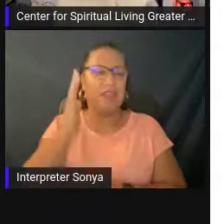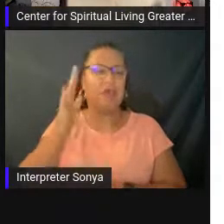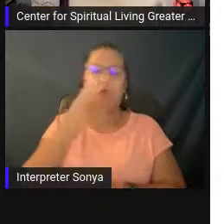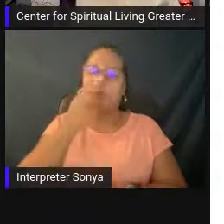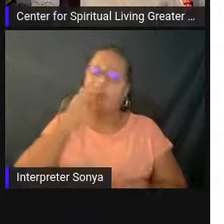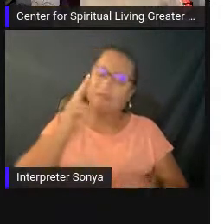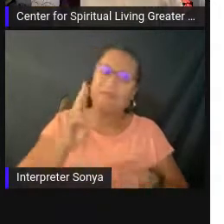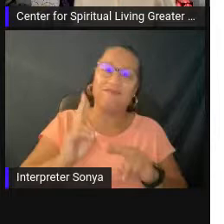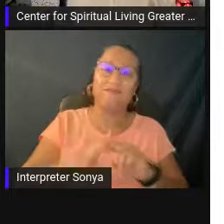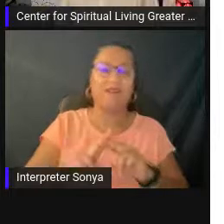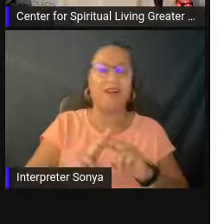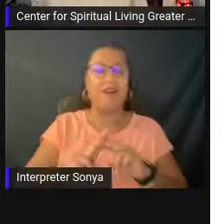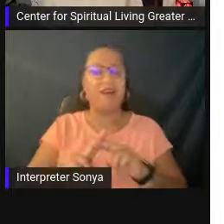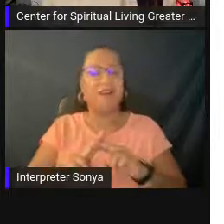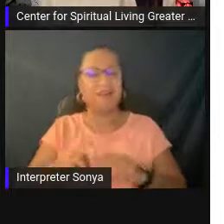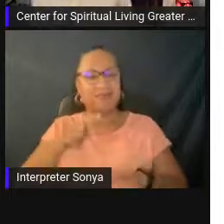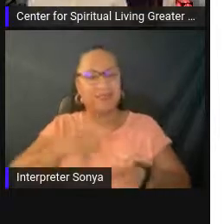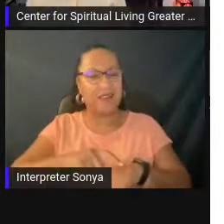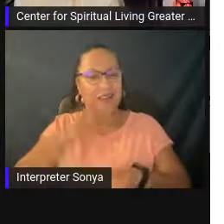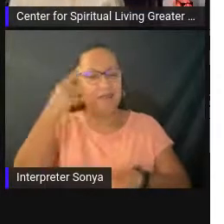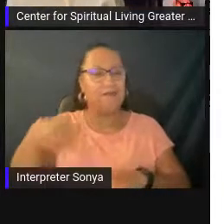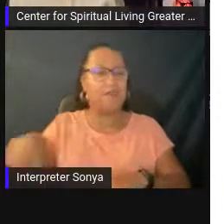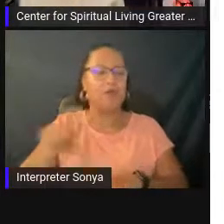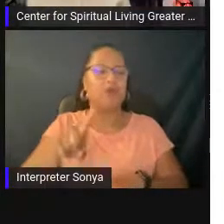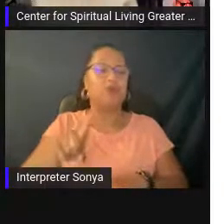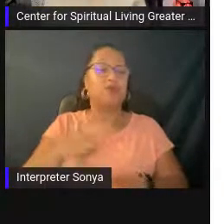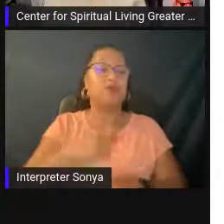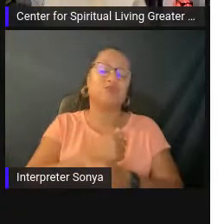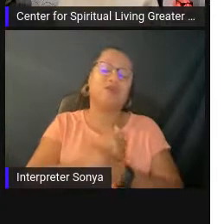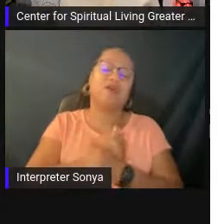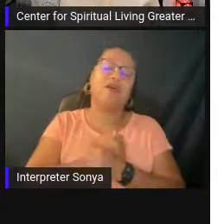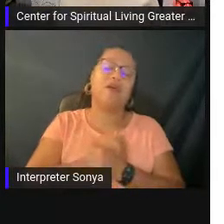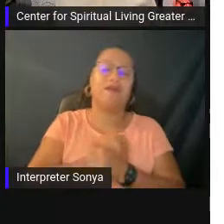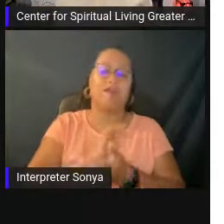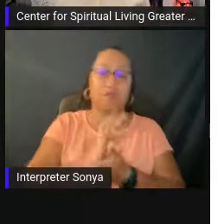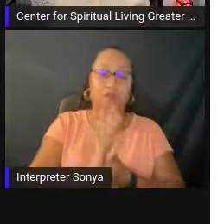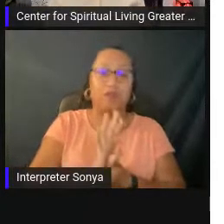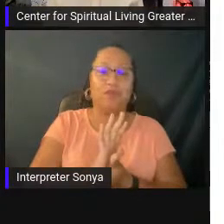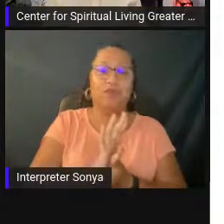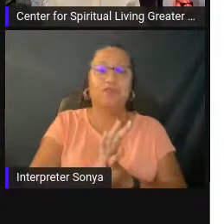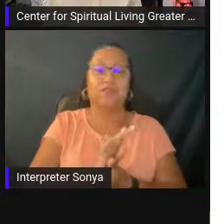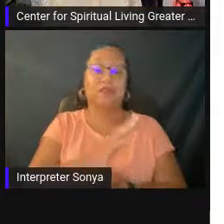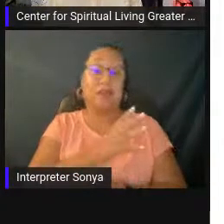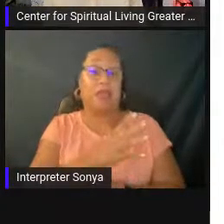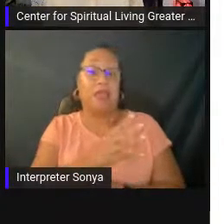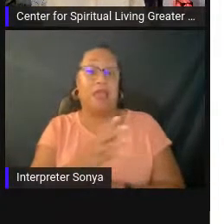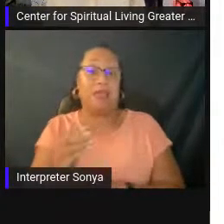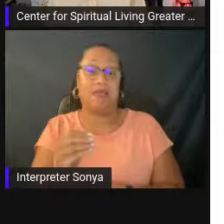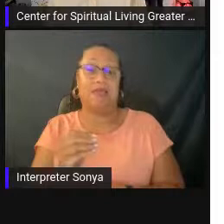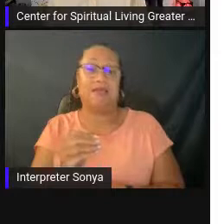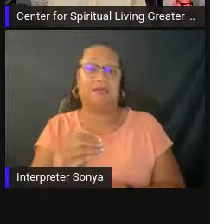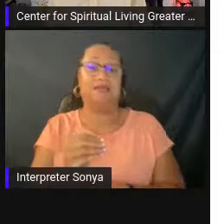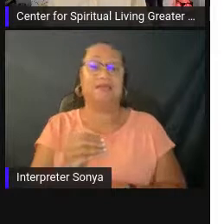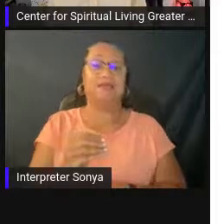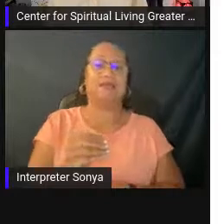insightful time for those who love movies and,